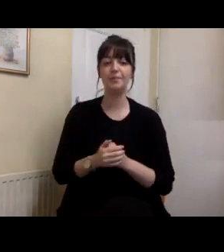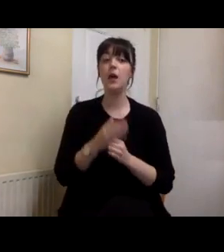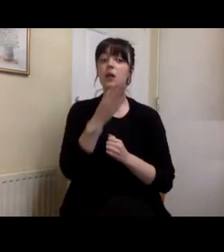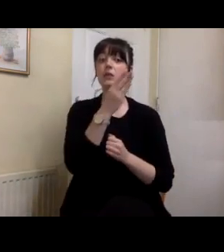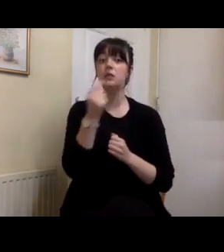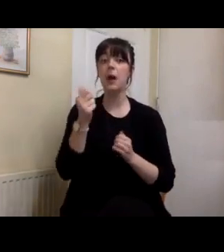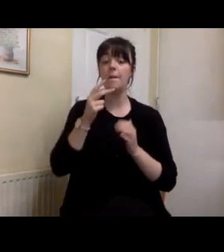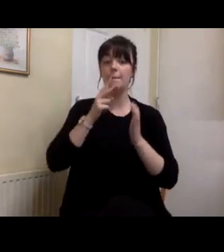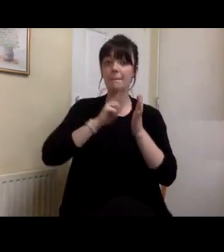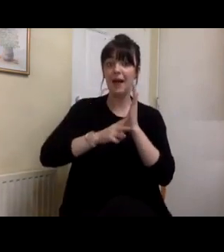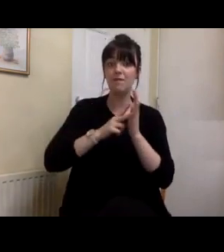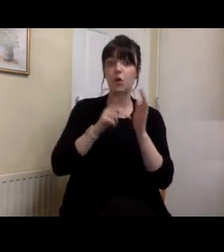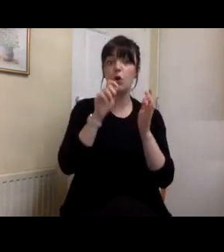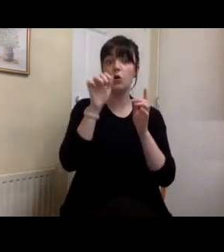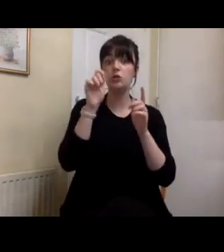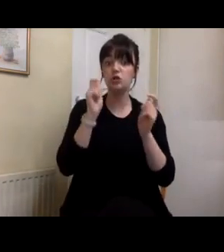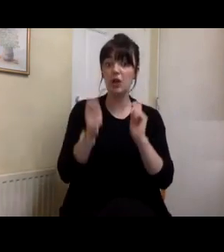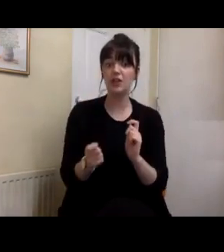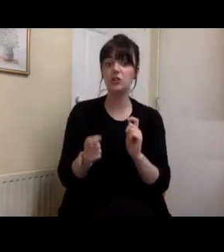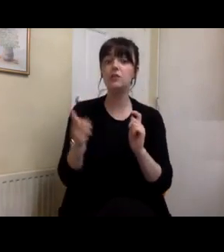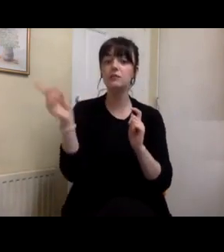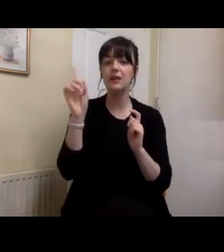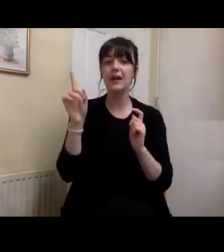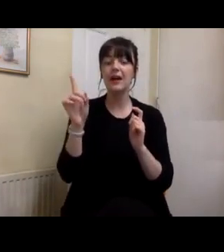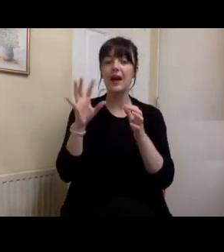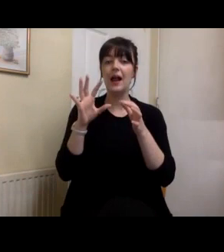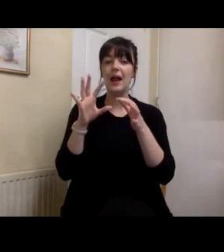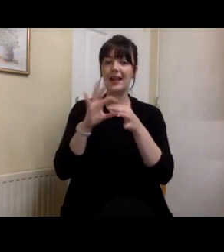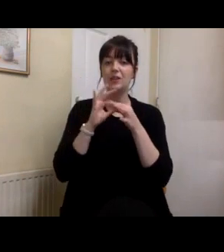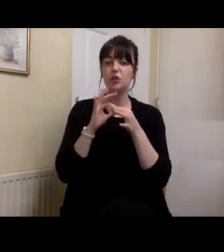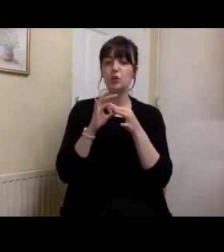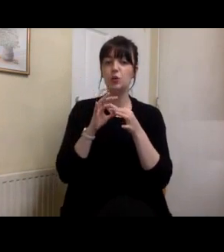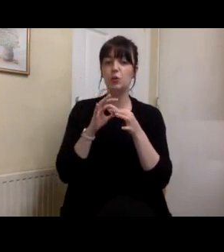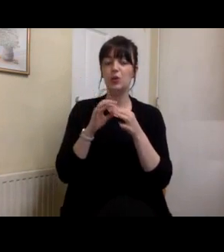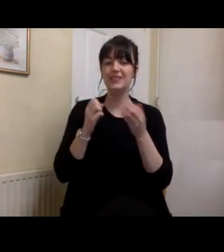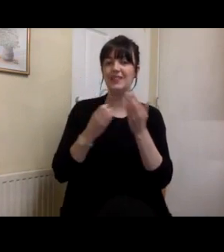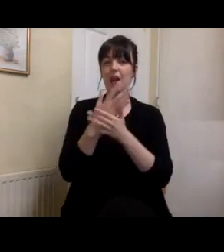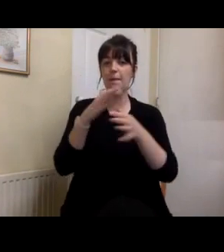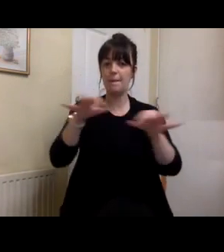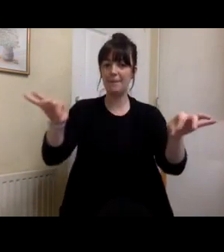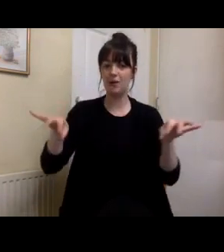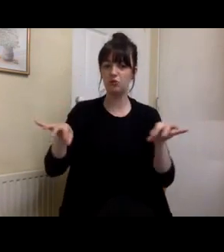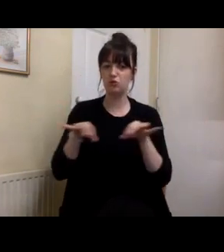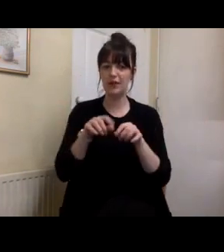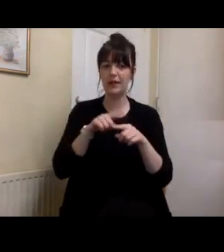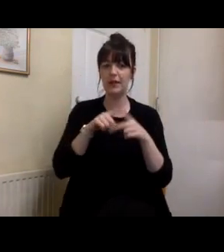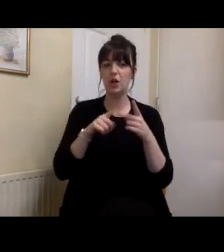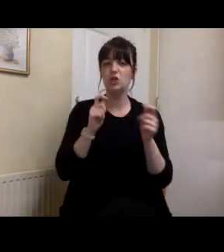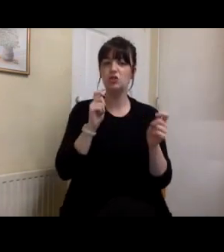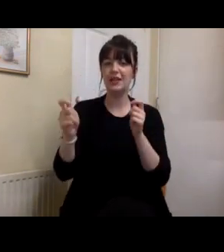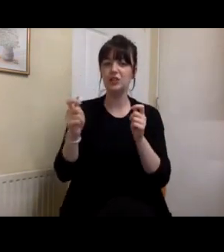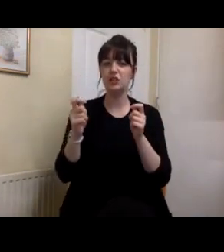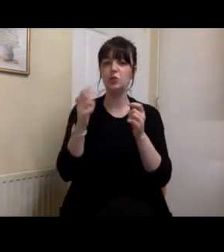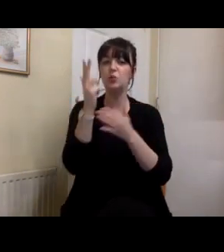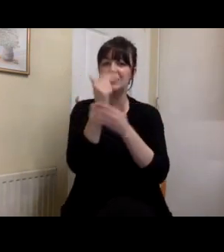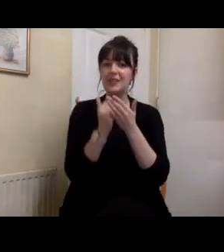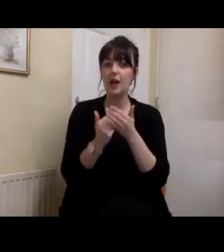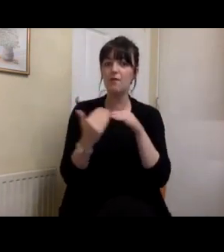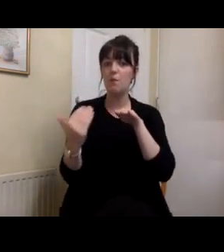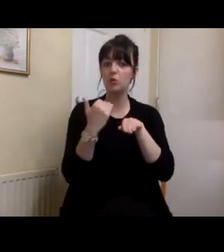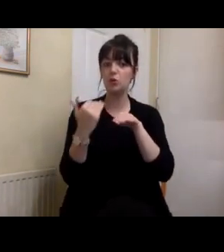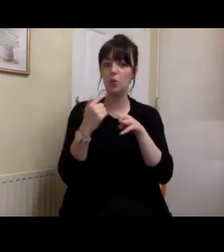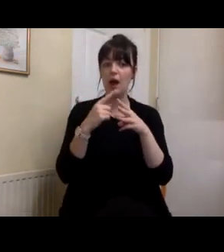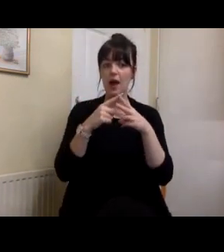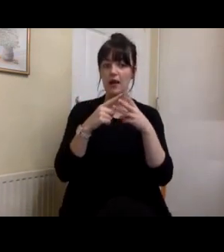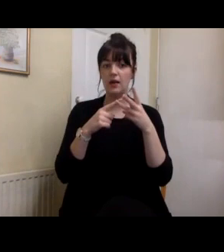a reduction in the overall size of the development boundary, minor changes to the highway's design, updated paths